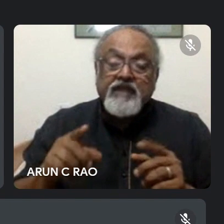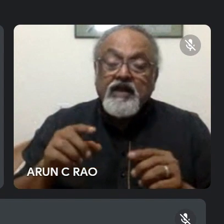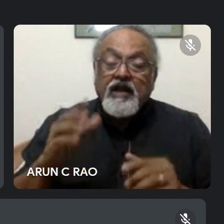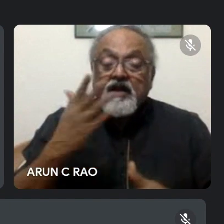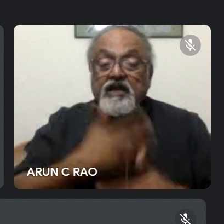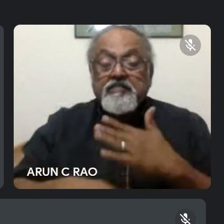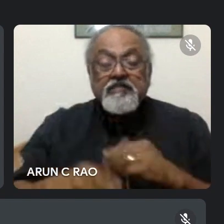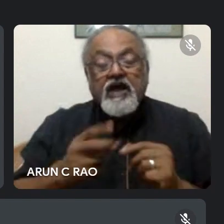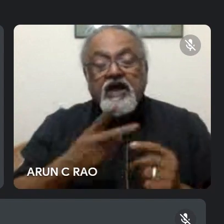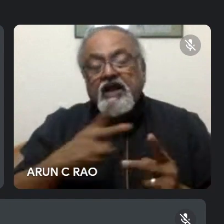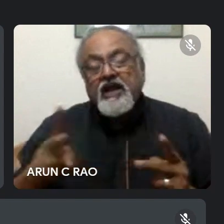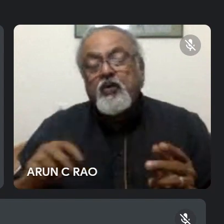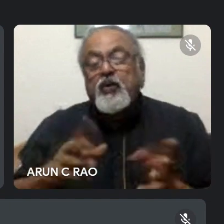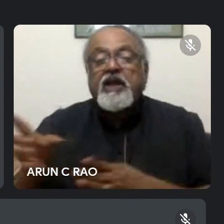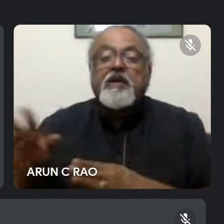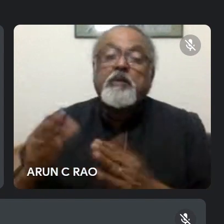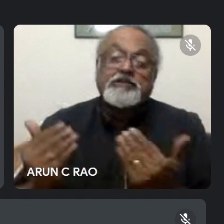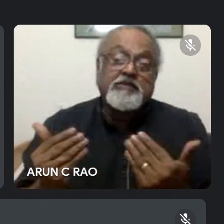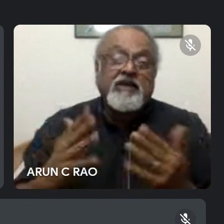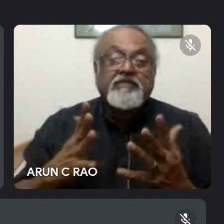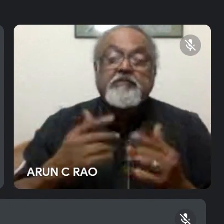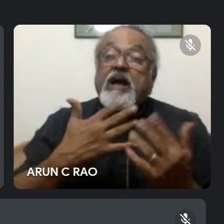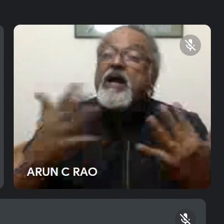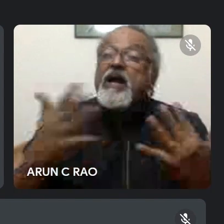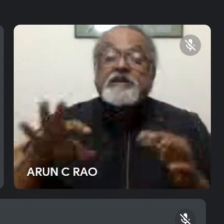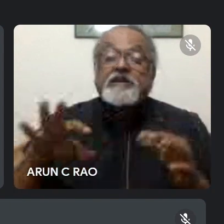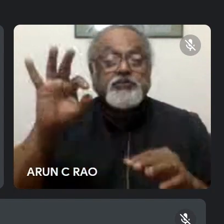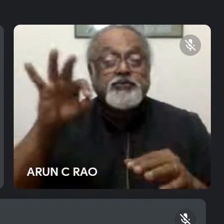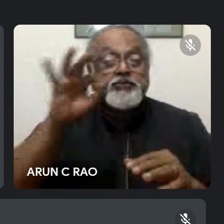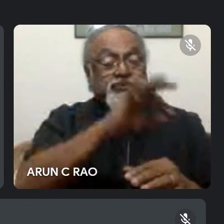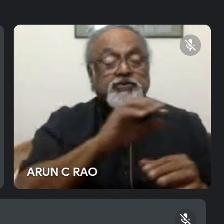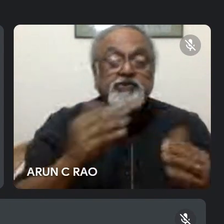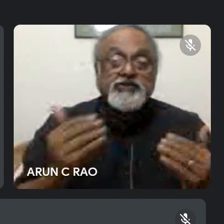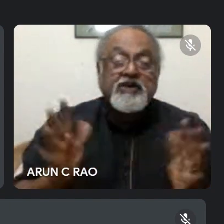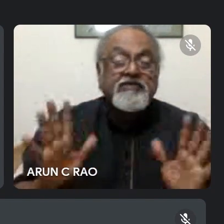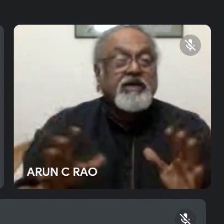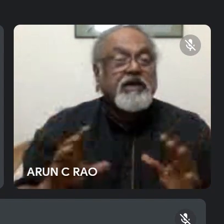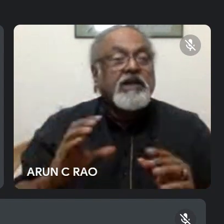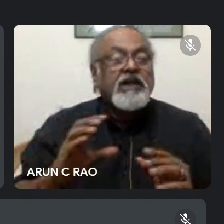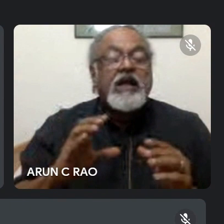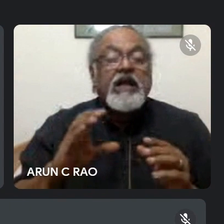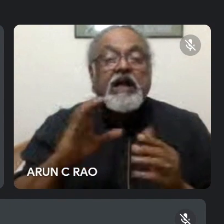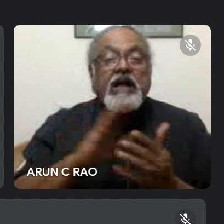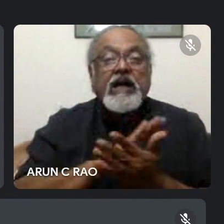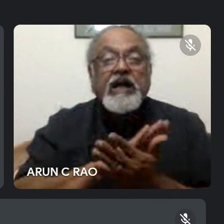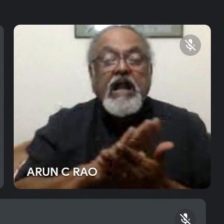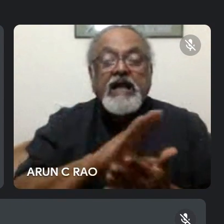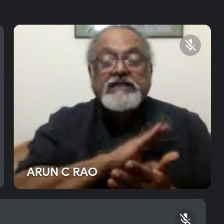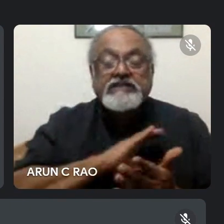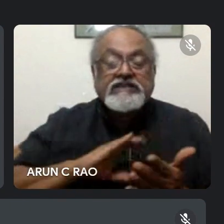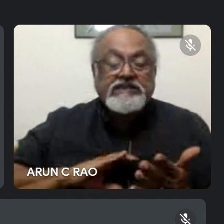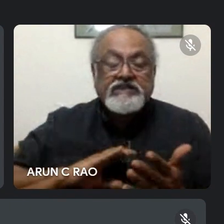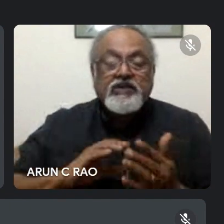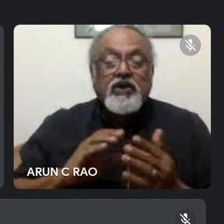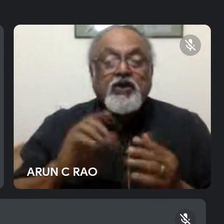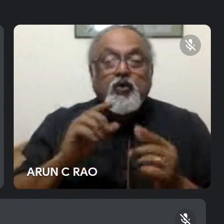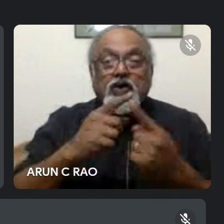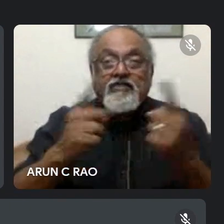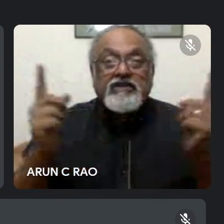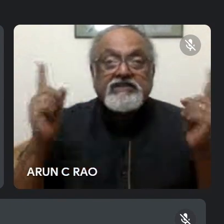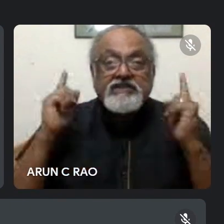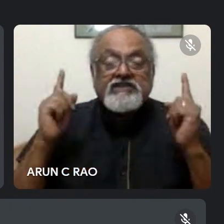So when I got out of Christ and when I passed out of arts, I did subjects like history, economics, sociology, and political